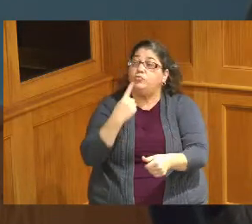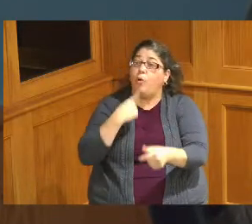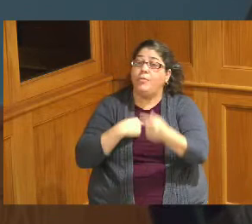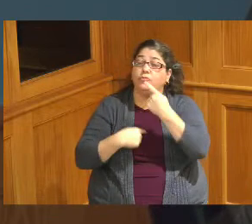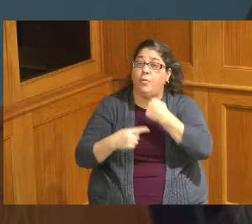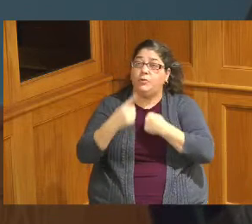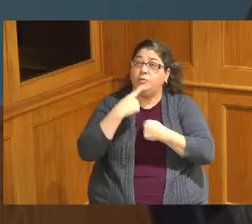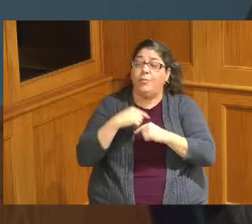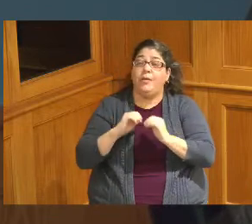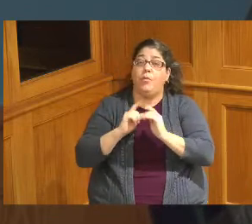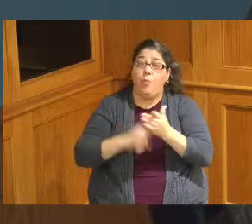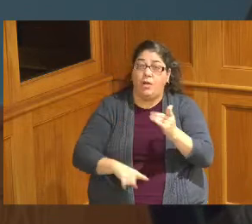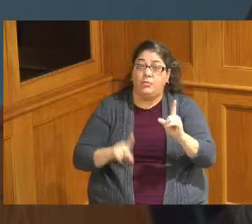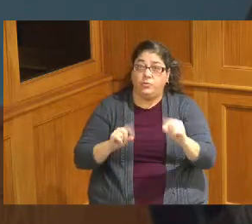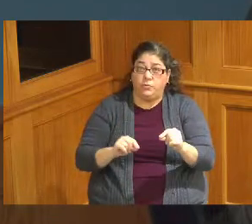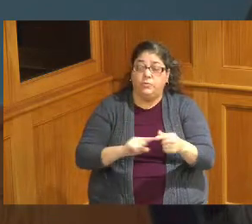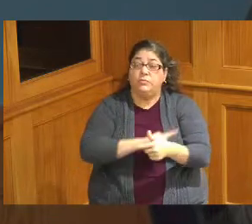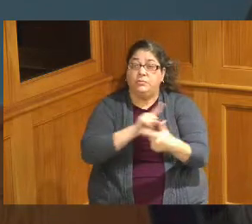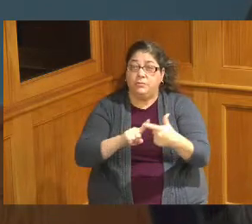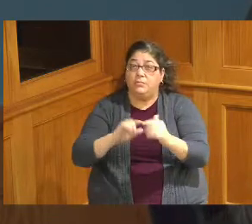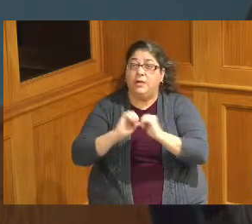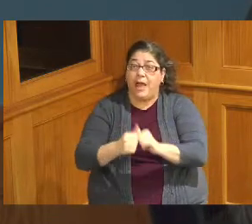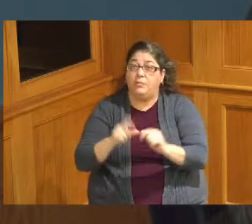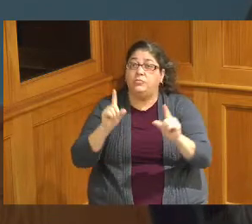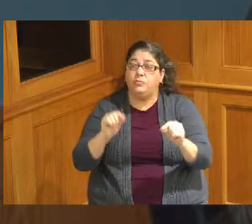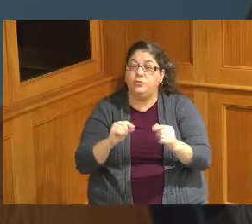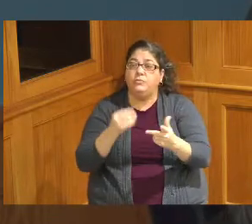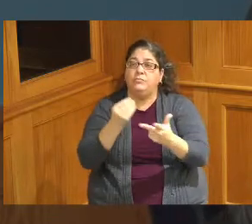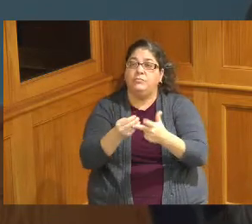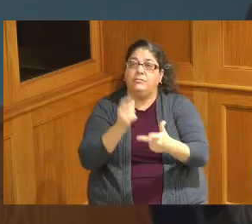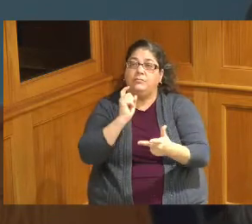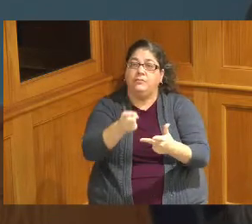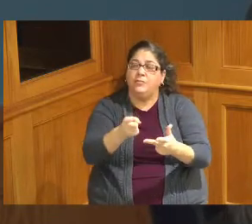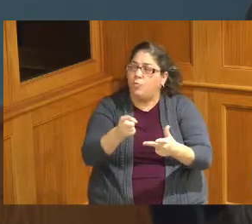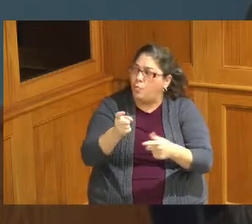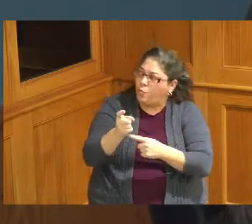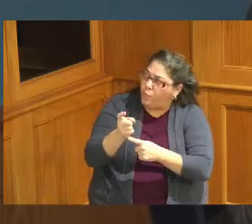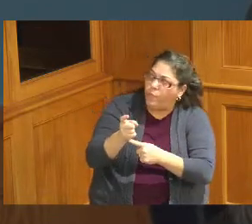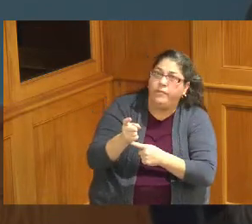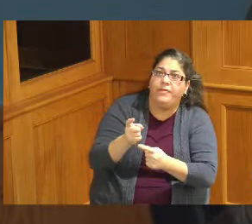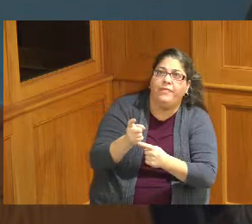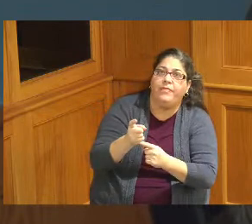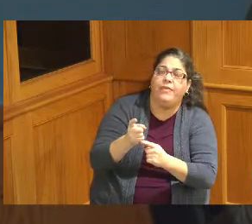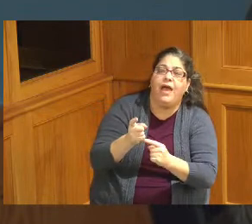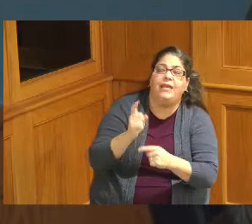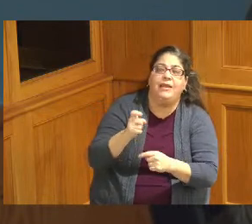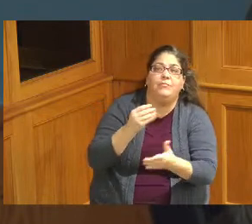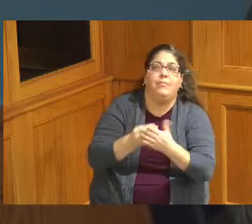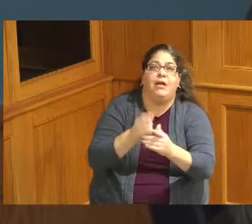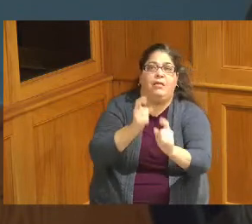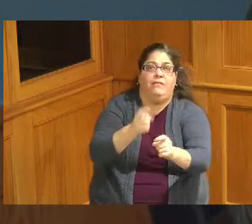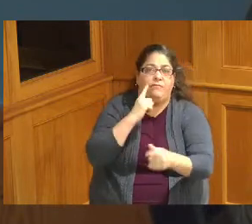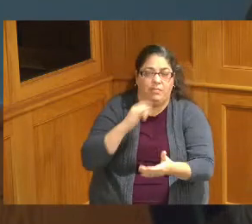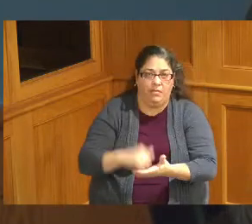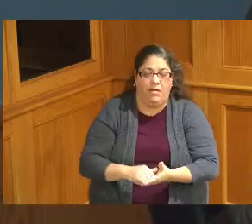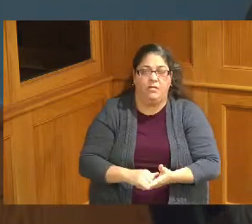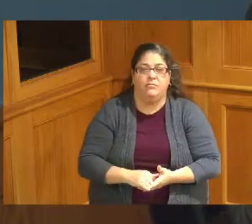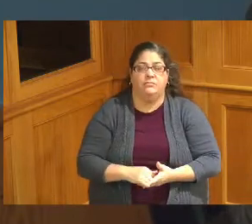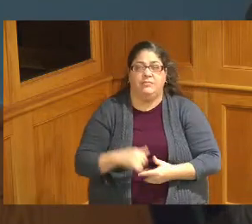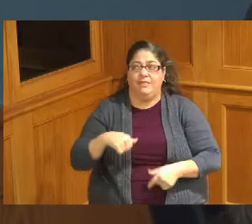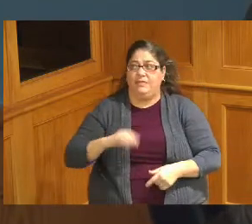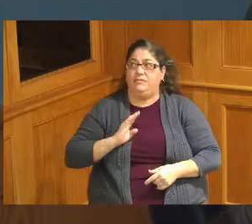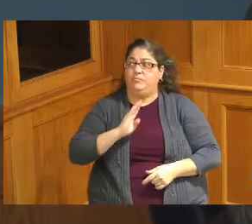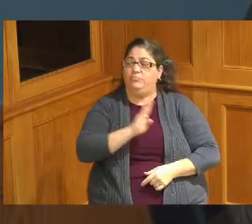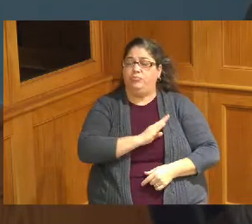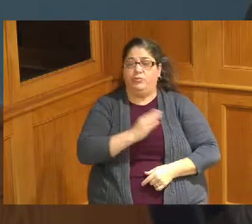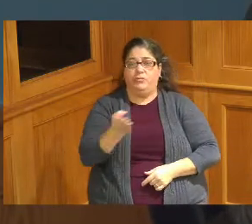to do it, it takes funding to do it. And I definitely want to commend our board, because we've done over $14